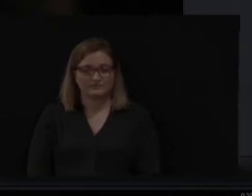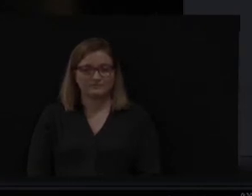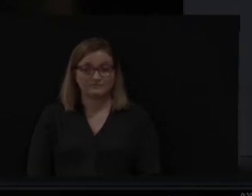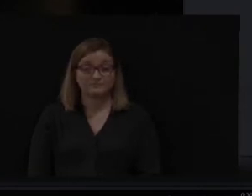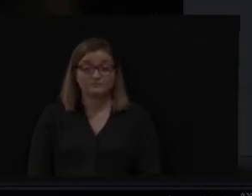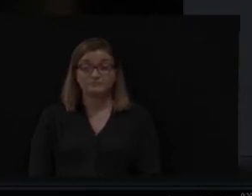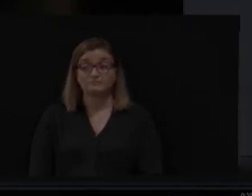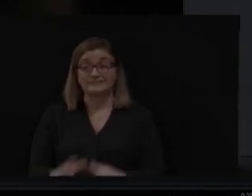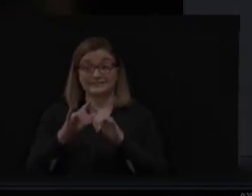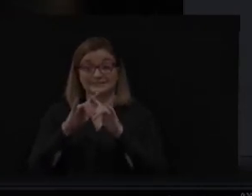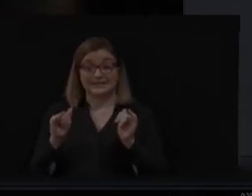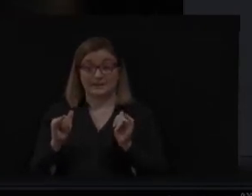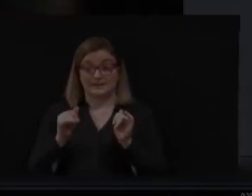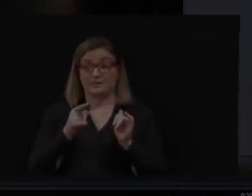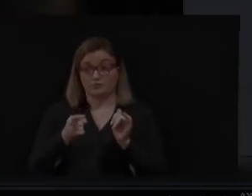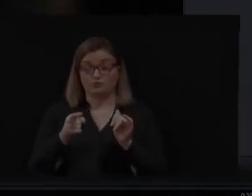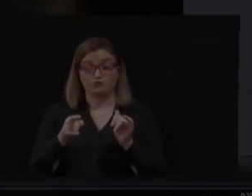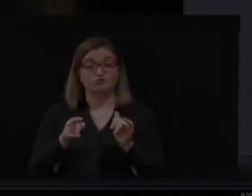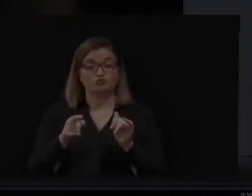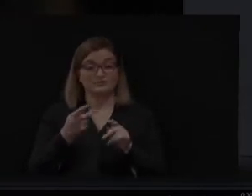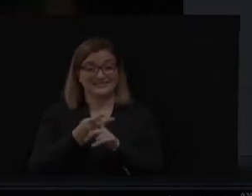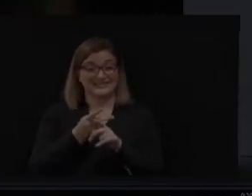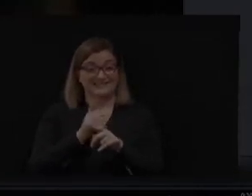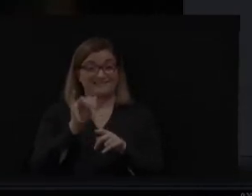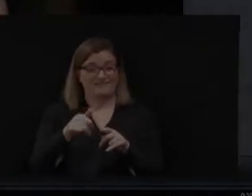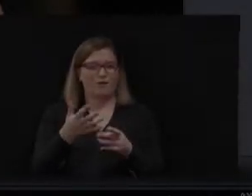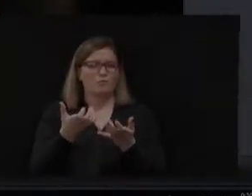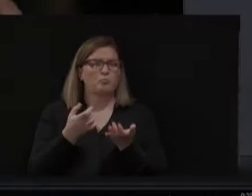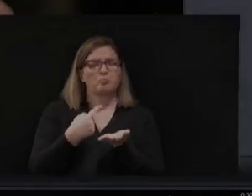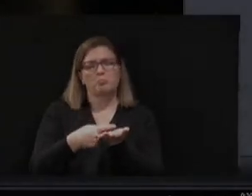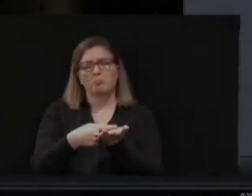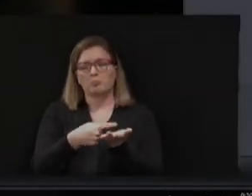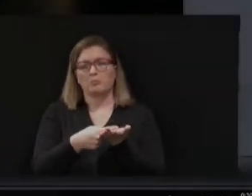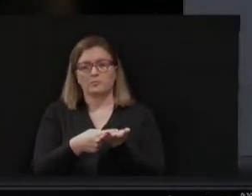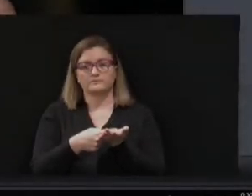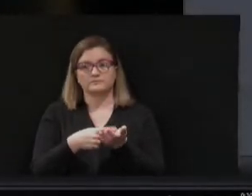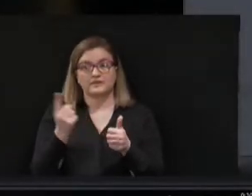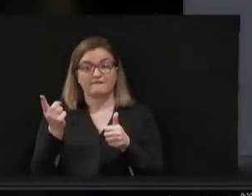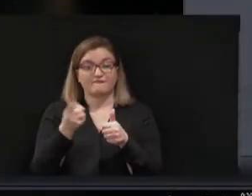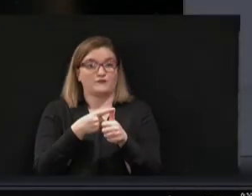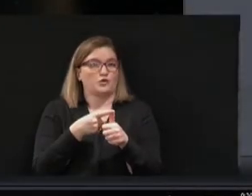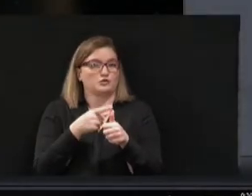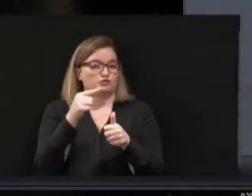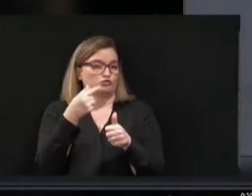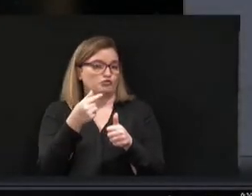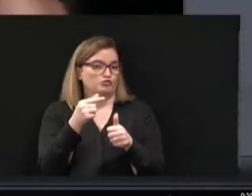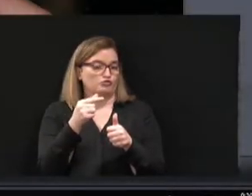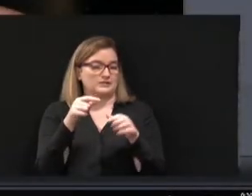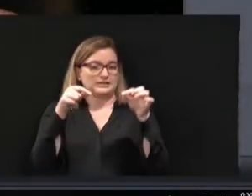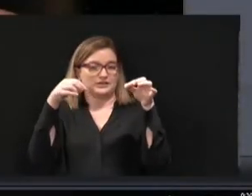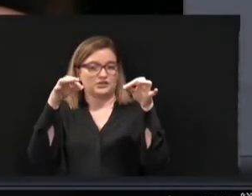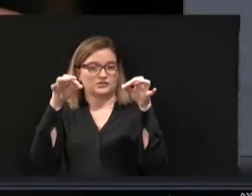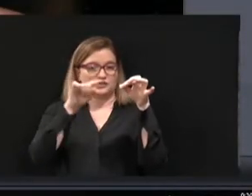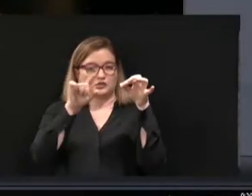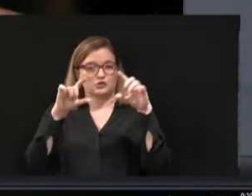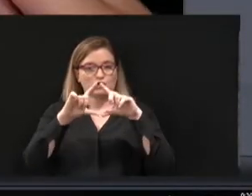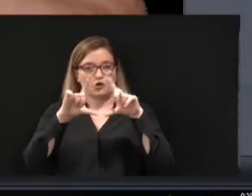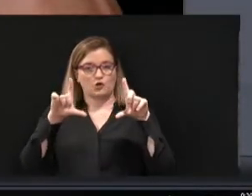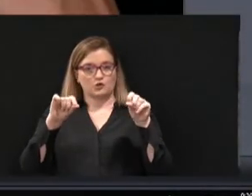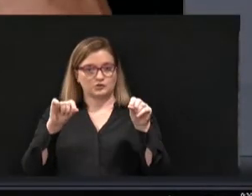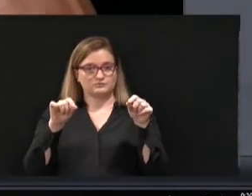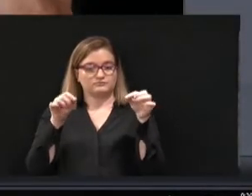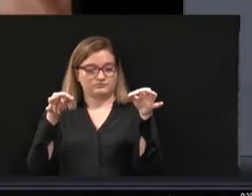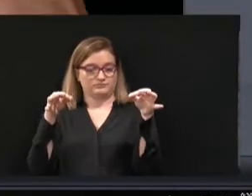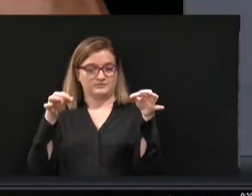While you're doing that, I want to talk to you just for a little bit about the first green cards. So this